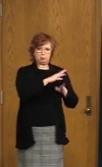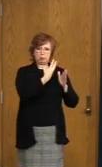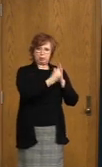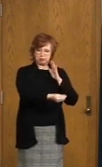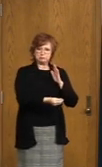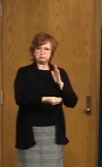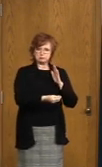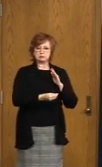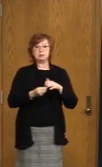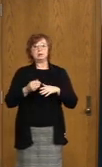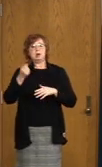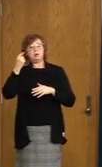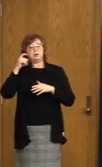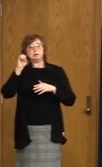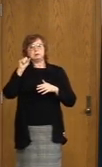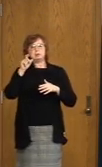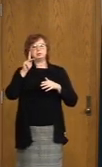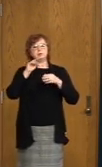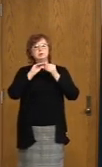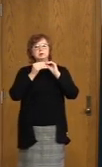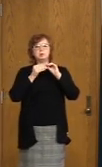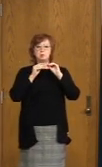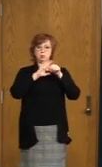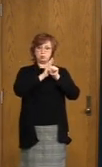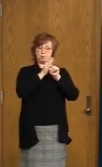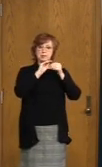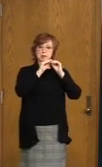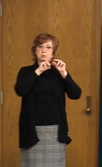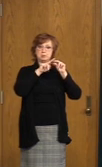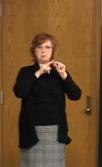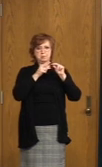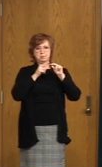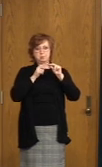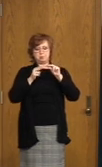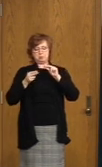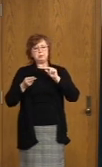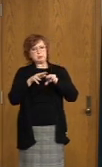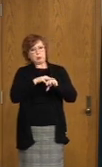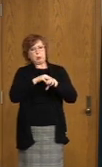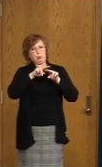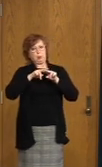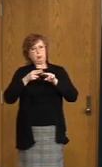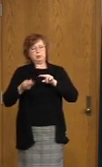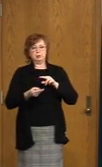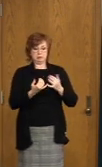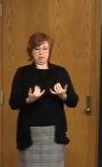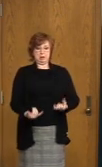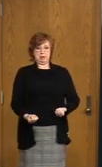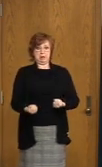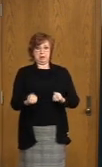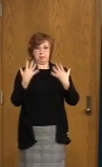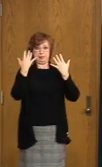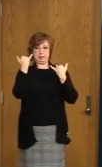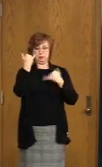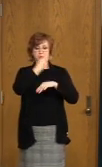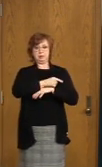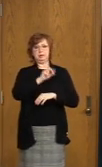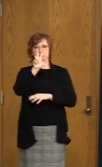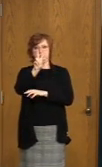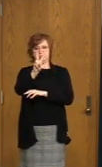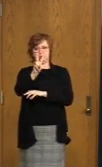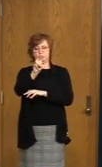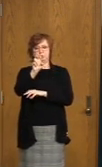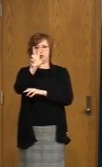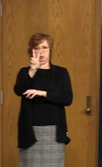in Saskatchewan continues to gradually decline. Today we are reporting 232 new cases, and our 7-day